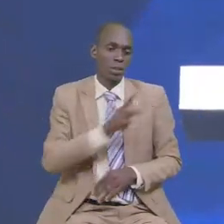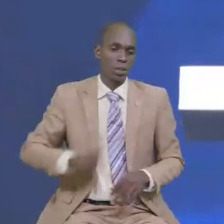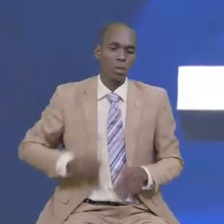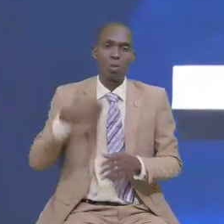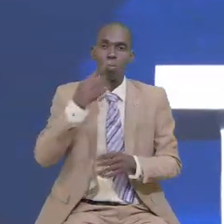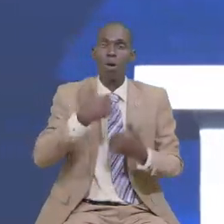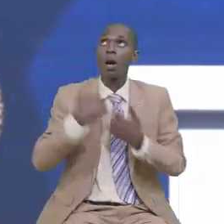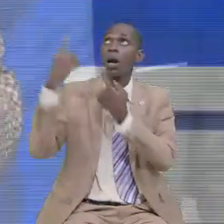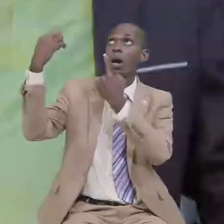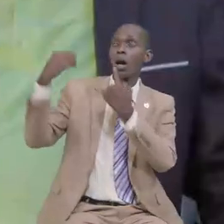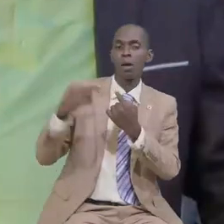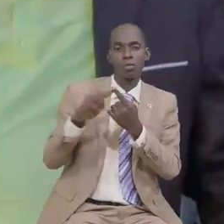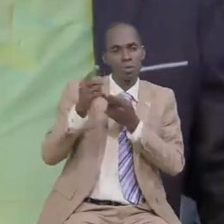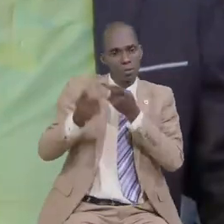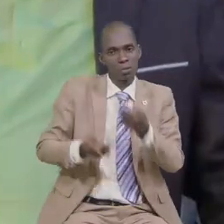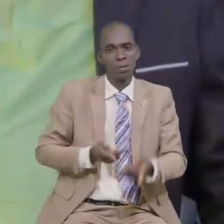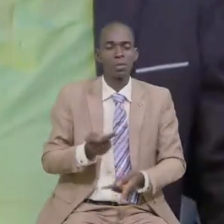visit.